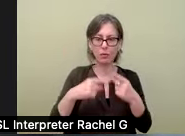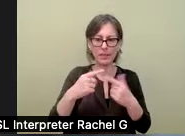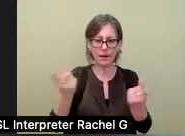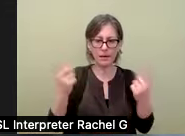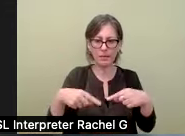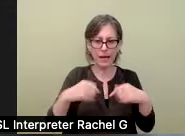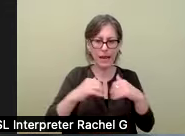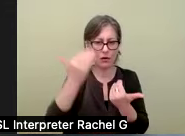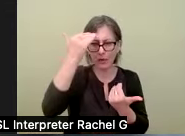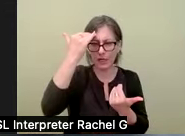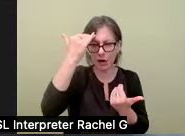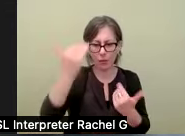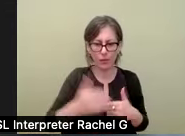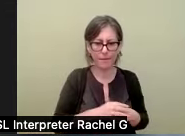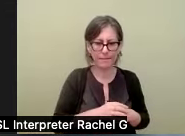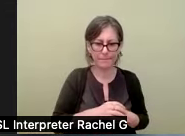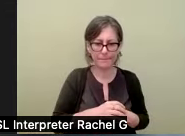coming? Next slide.